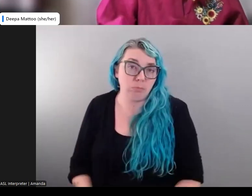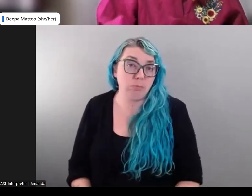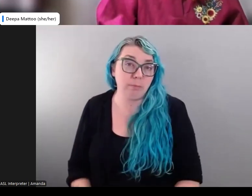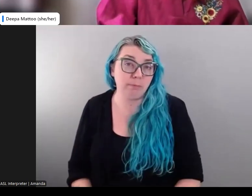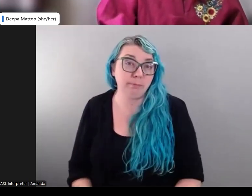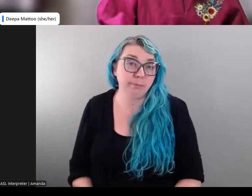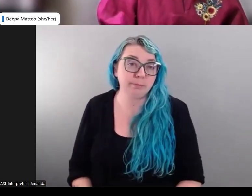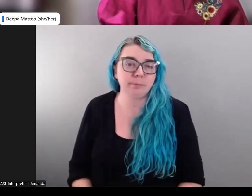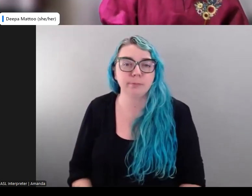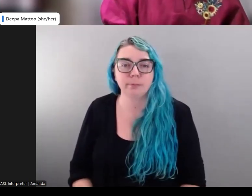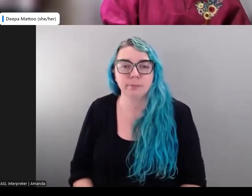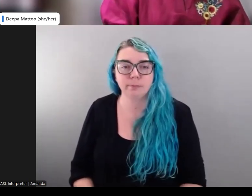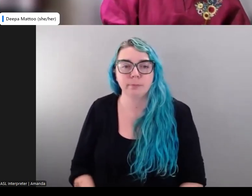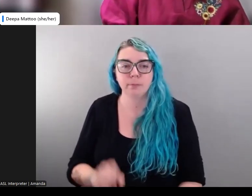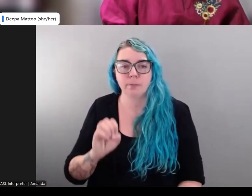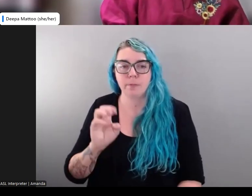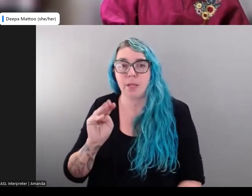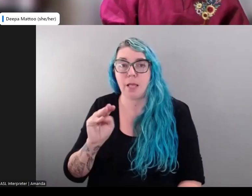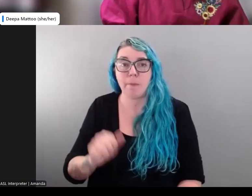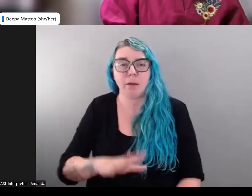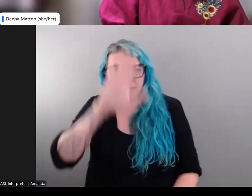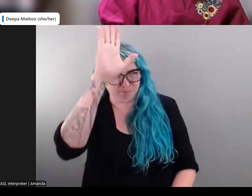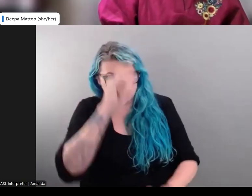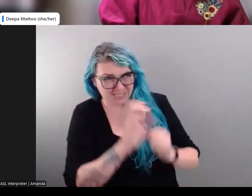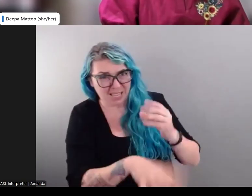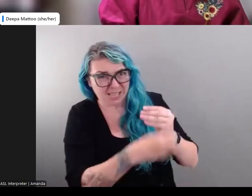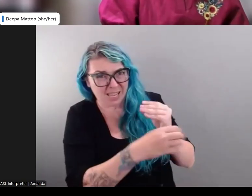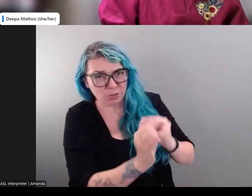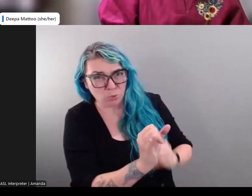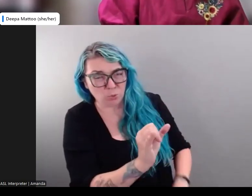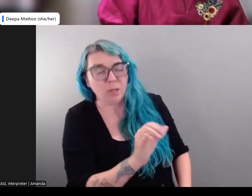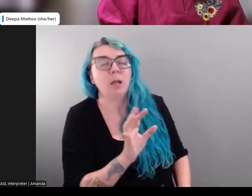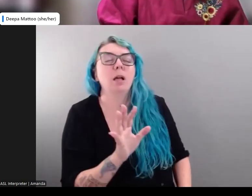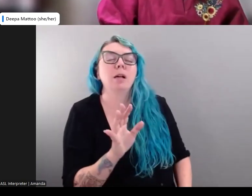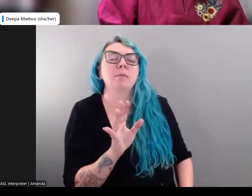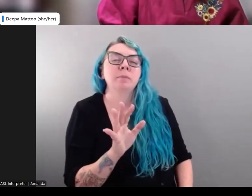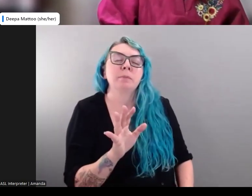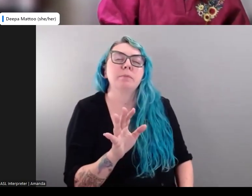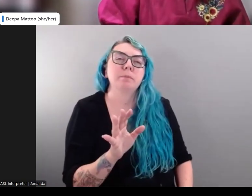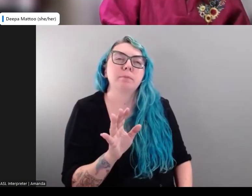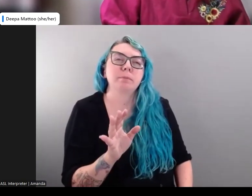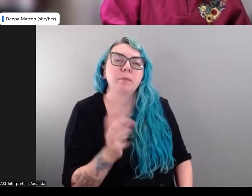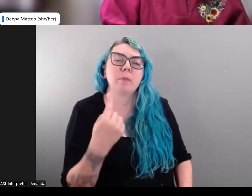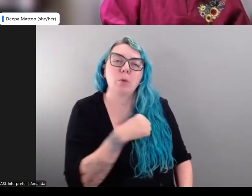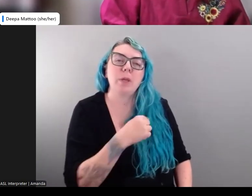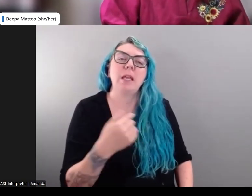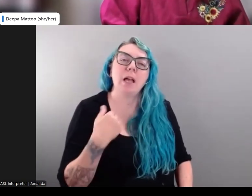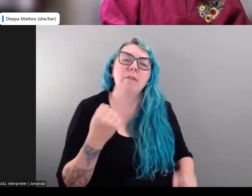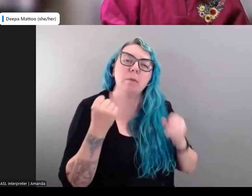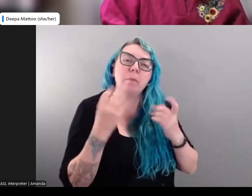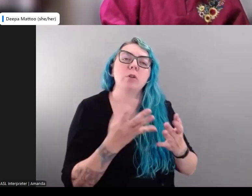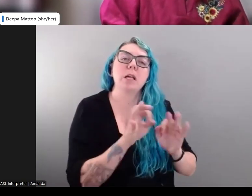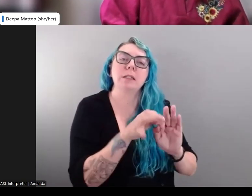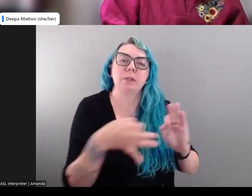I just hop in for a second? Please go ahead. Yeah. We do have a multilingual plugin